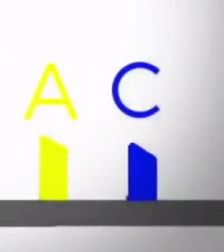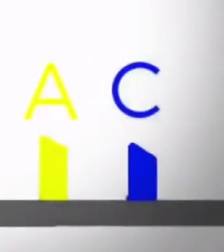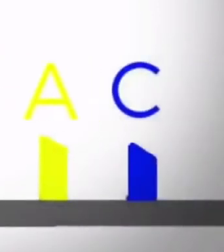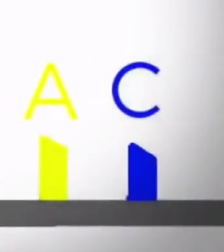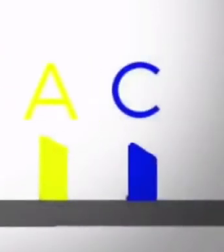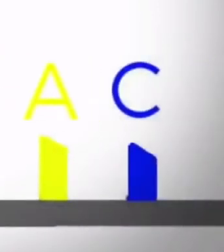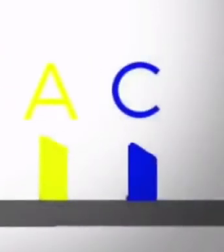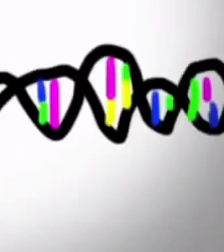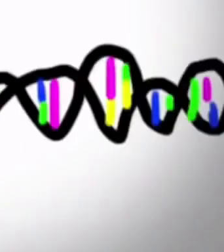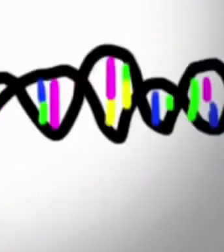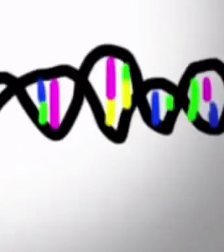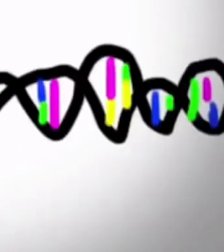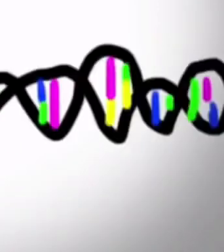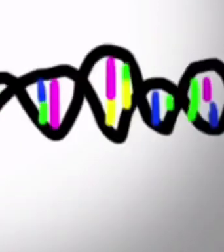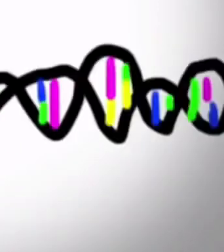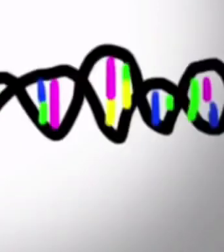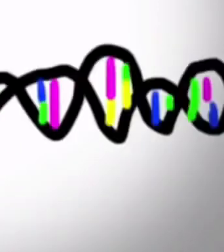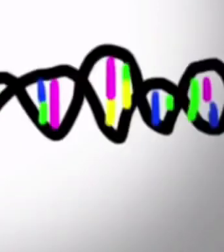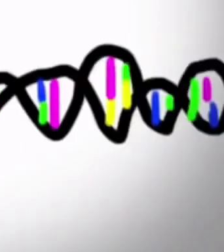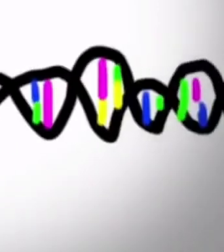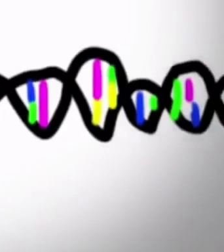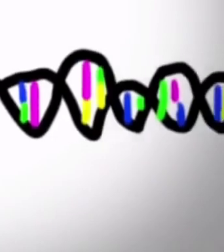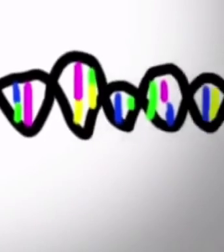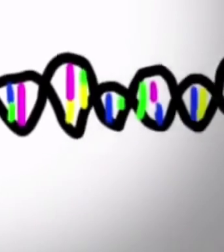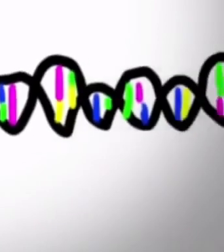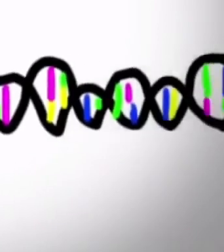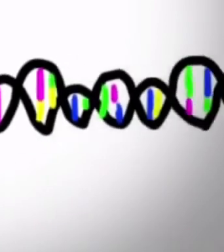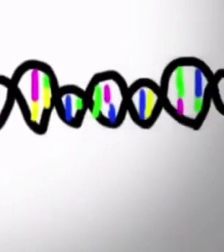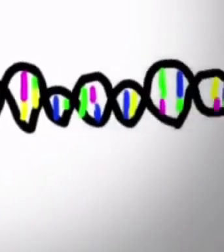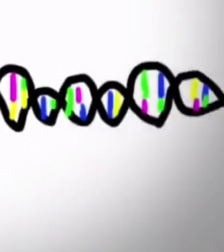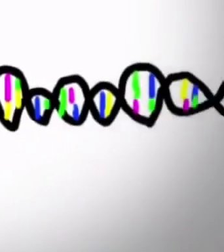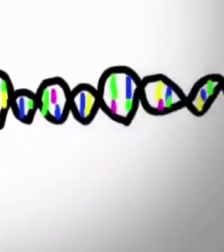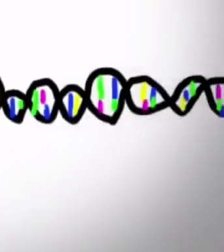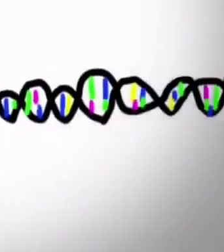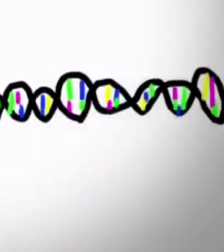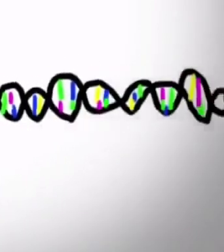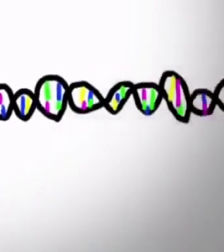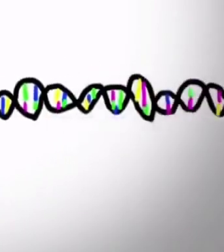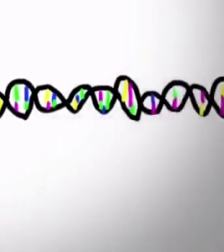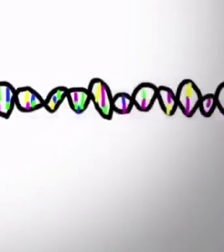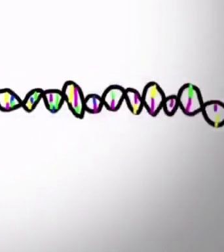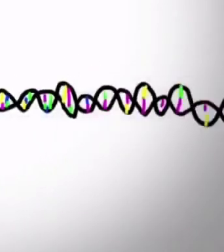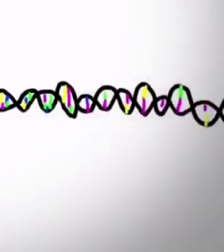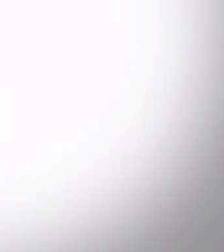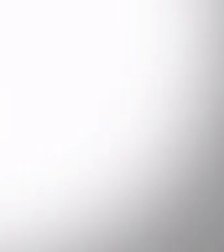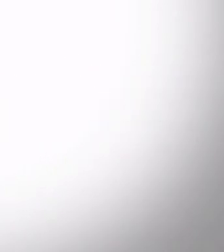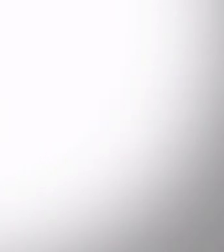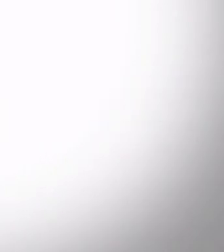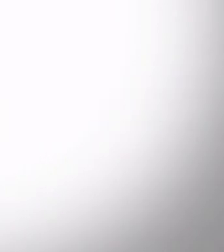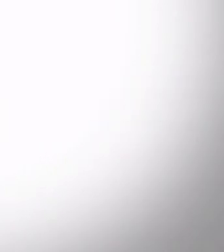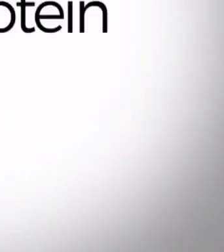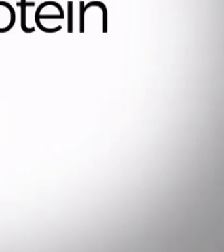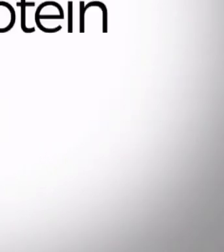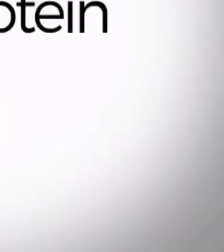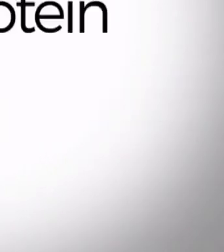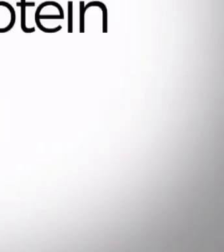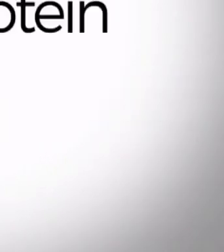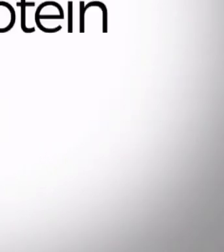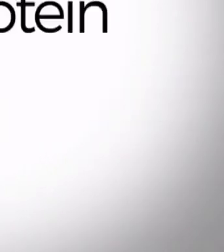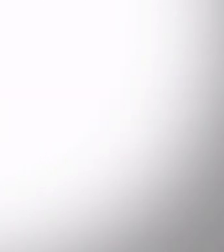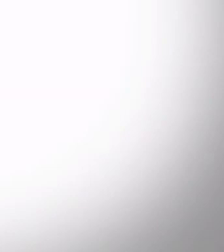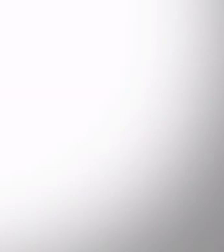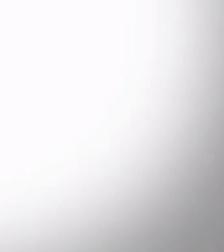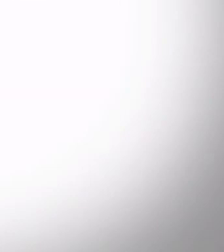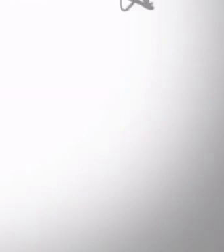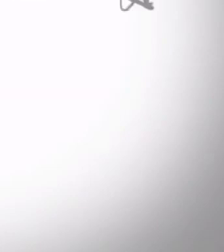protein. The order of the bases in the DNA, along with the length and sequence of the gene, determines the size and shape of the protein it